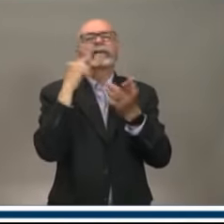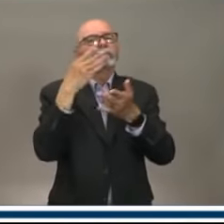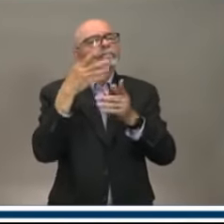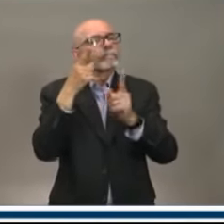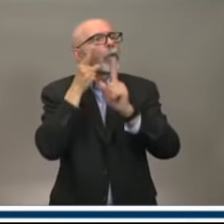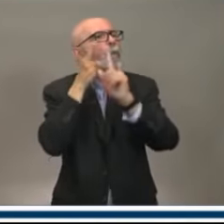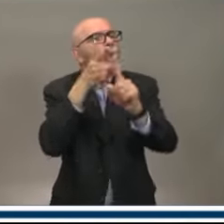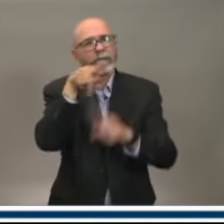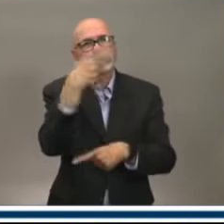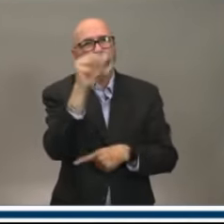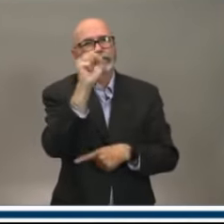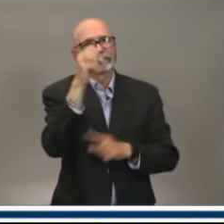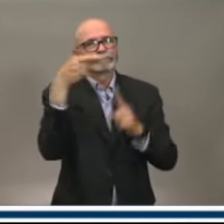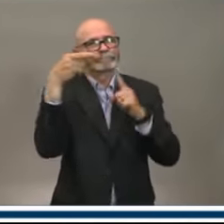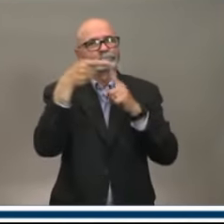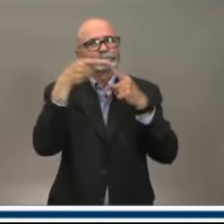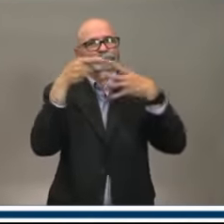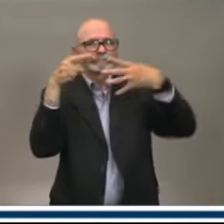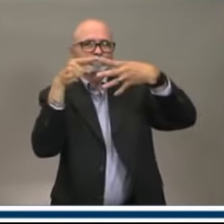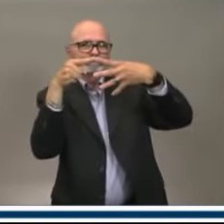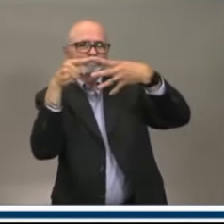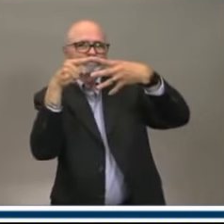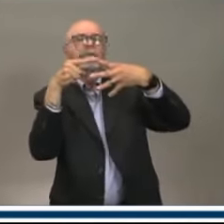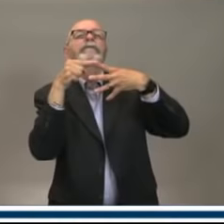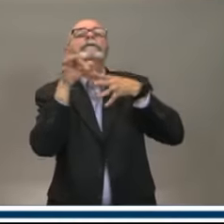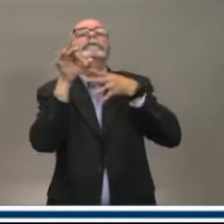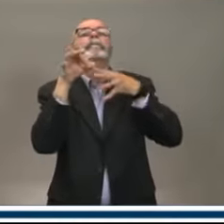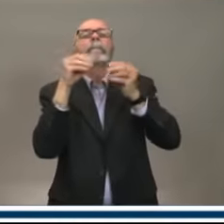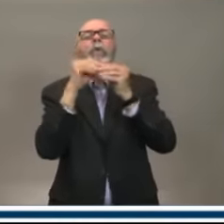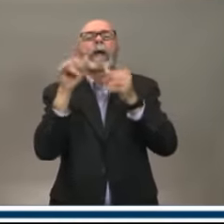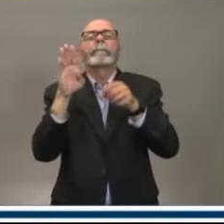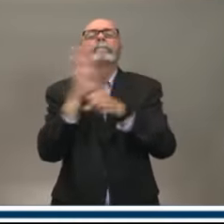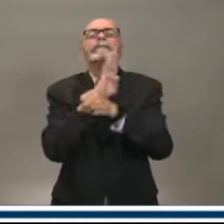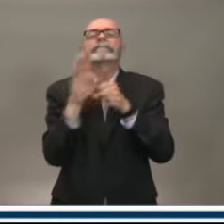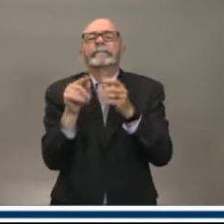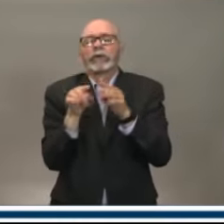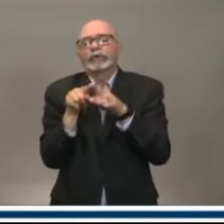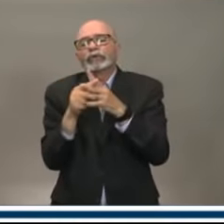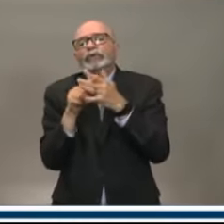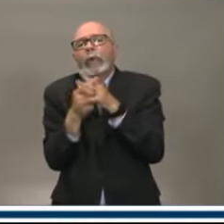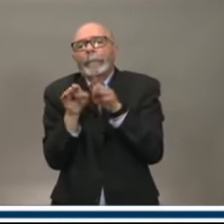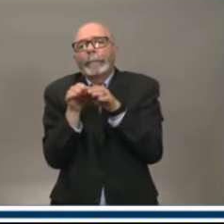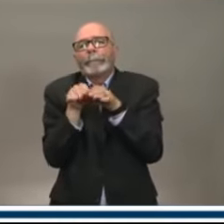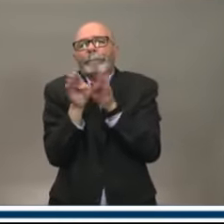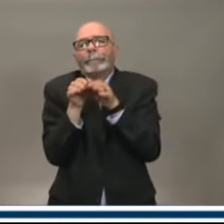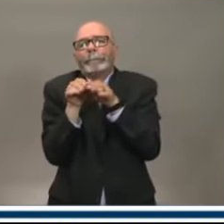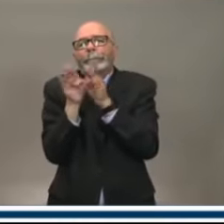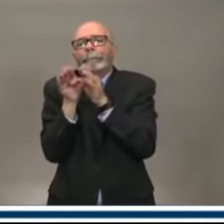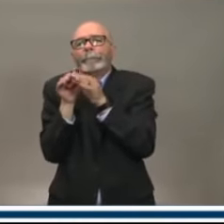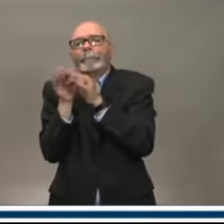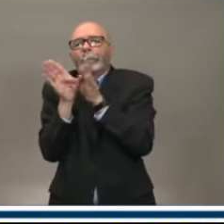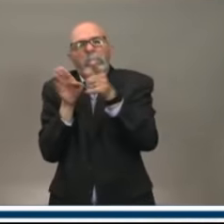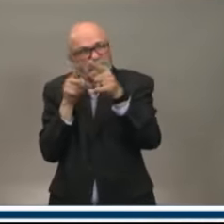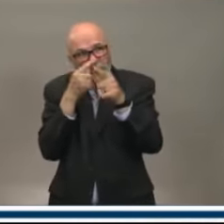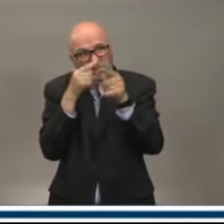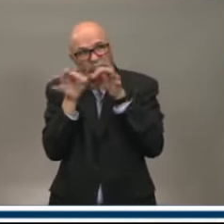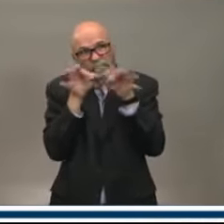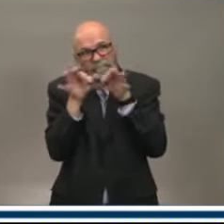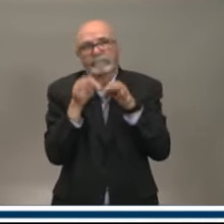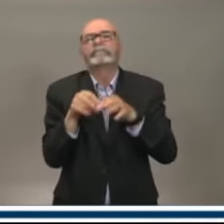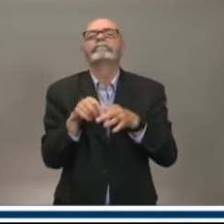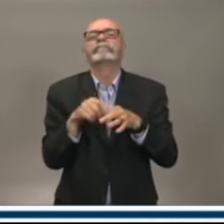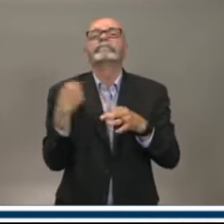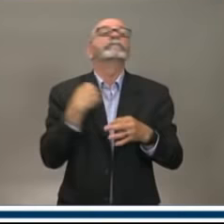businesses and larger gatherings? So we're working with the agencies that represent businesses and